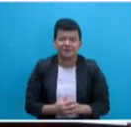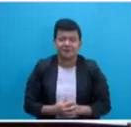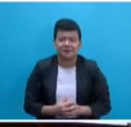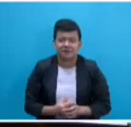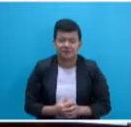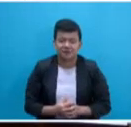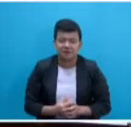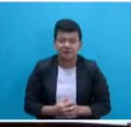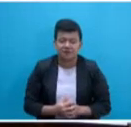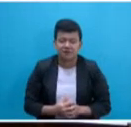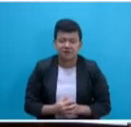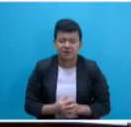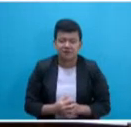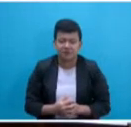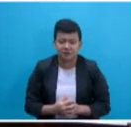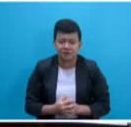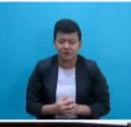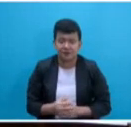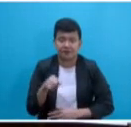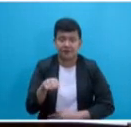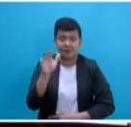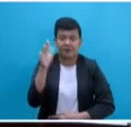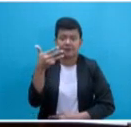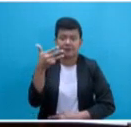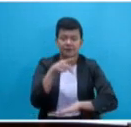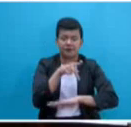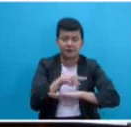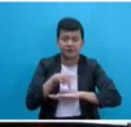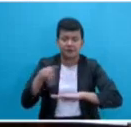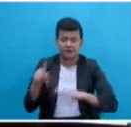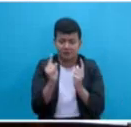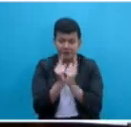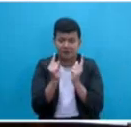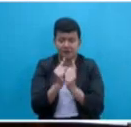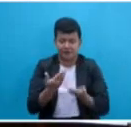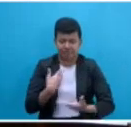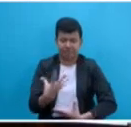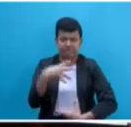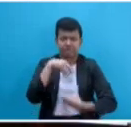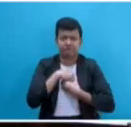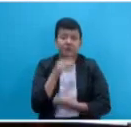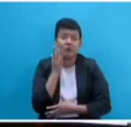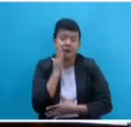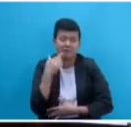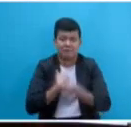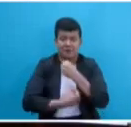Mr. Speaker, this is the 9th session of Parliament I am in, since I became a member in